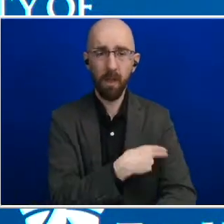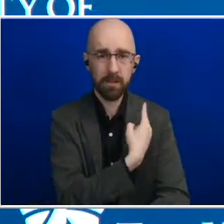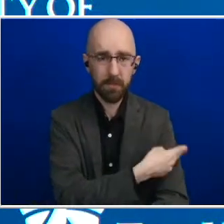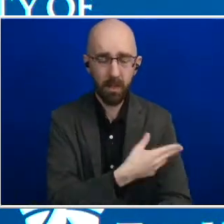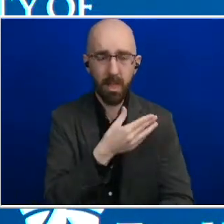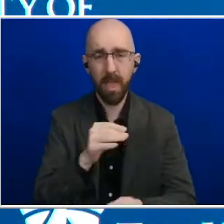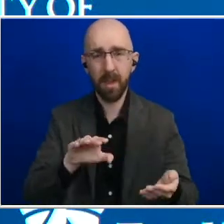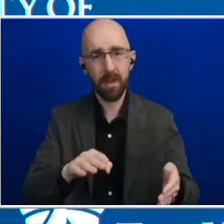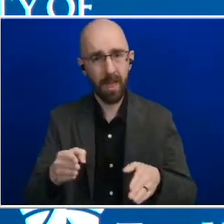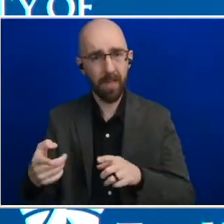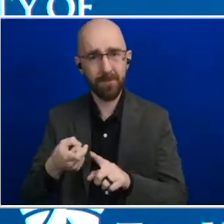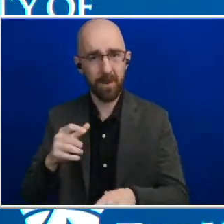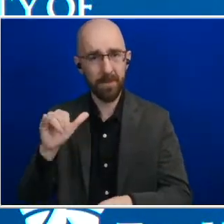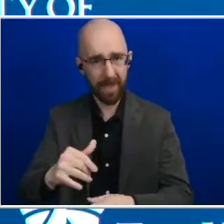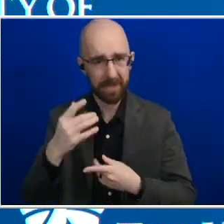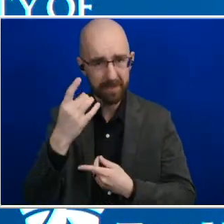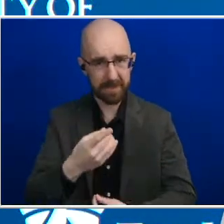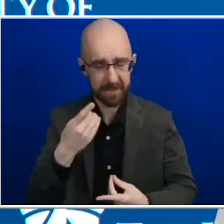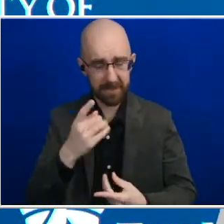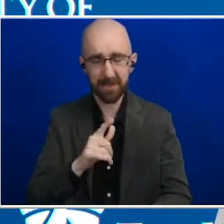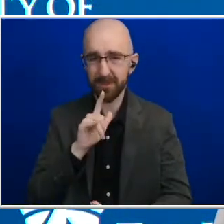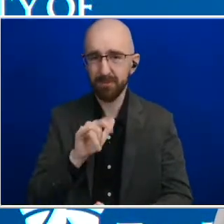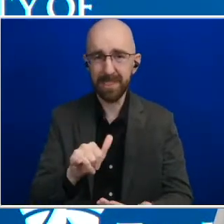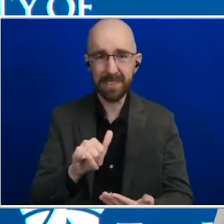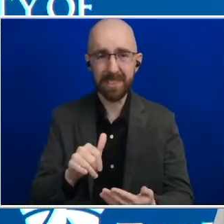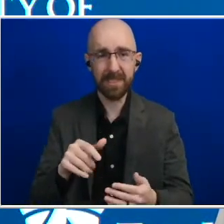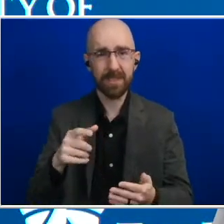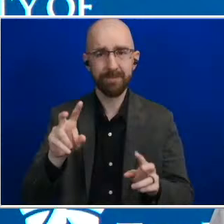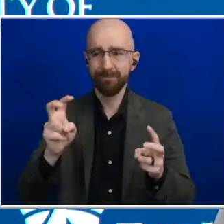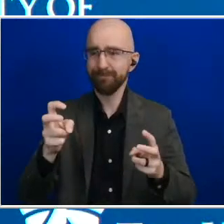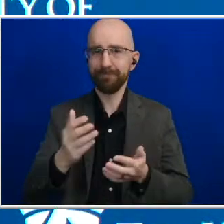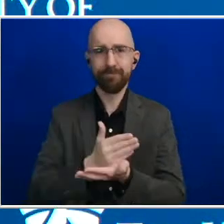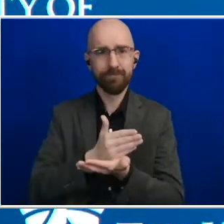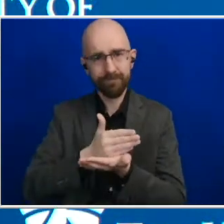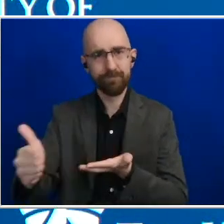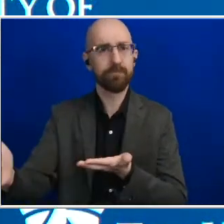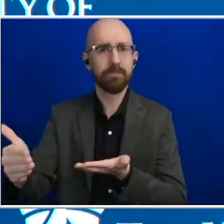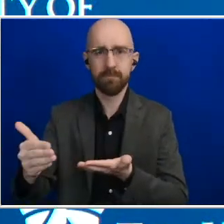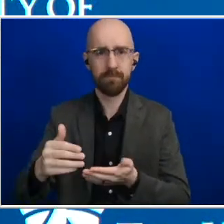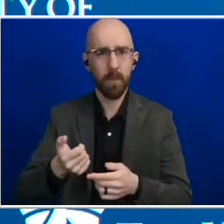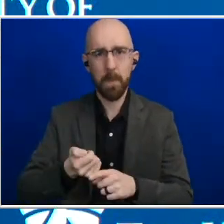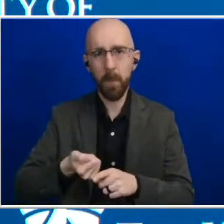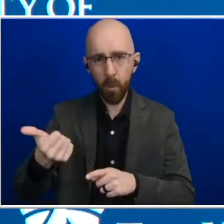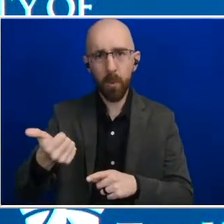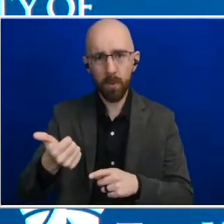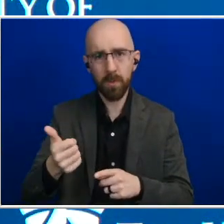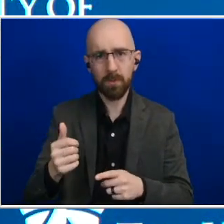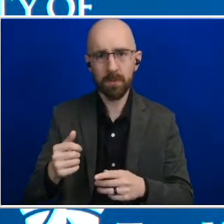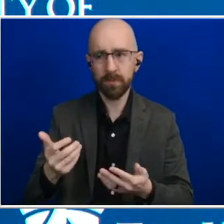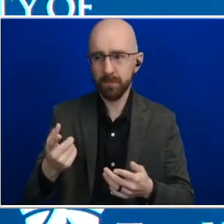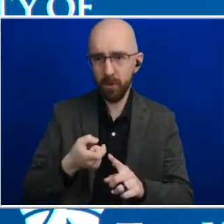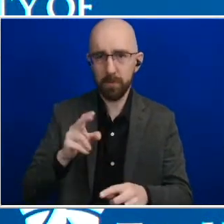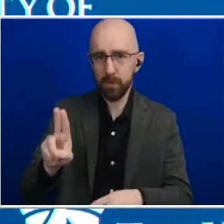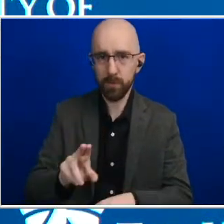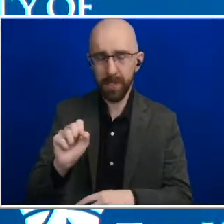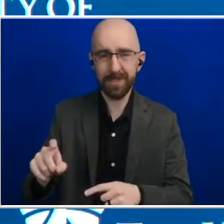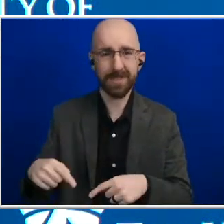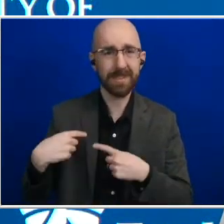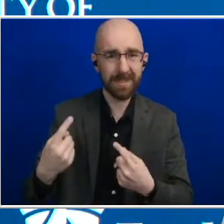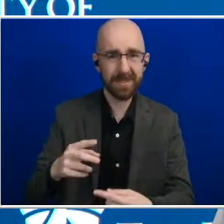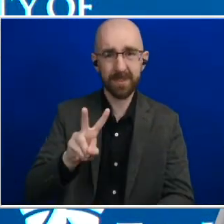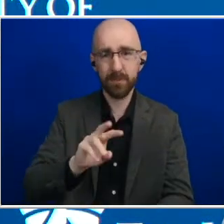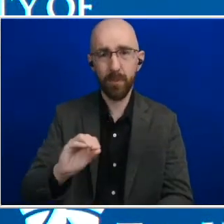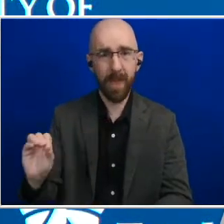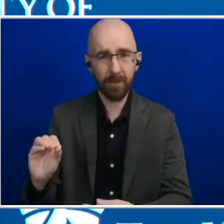this disease, which has really been stamped out and removed, eliminated from the United States since 2000